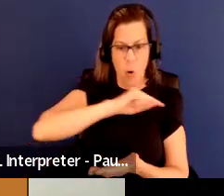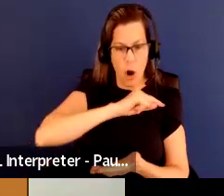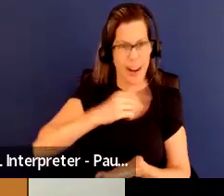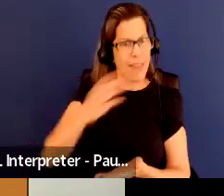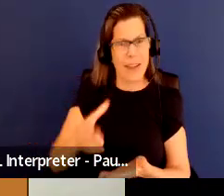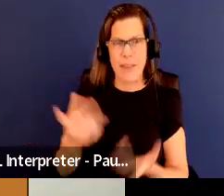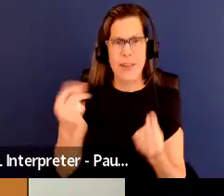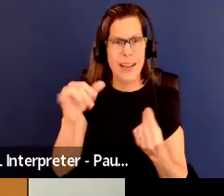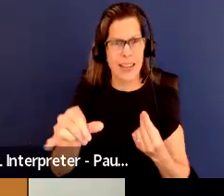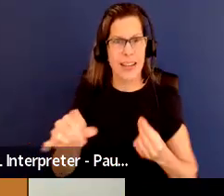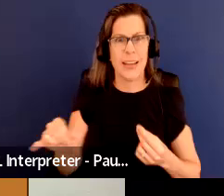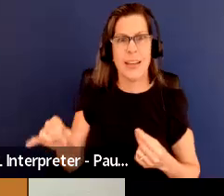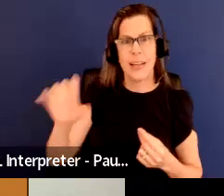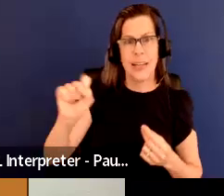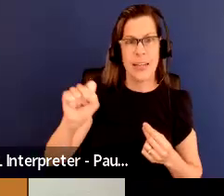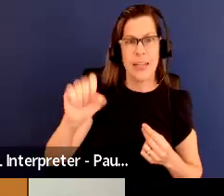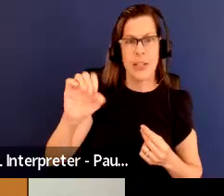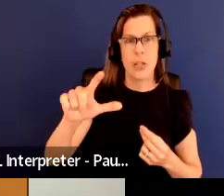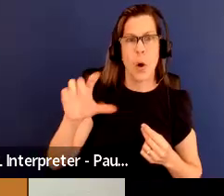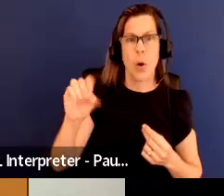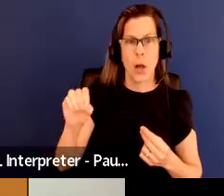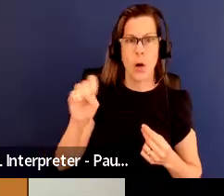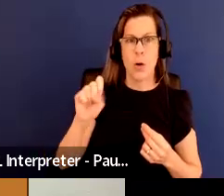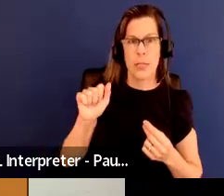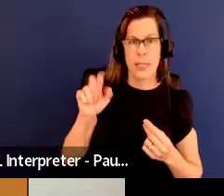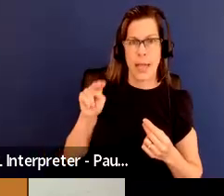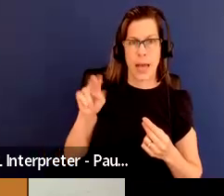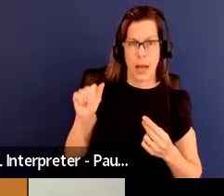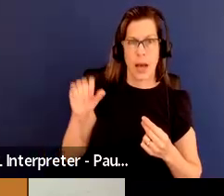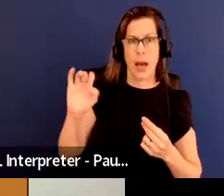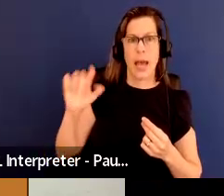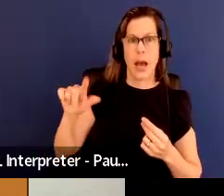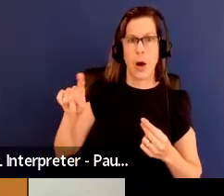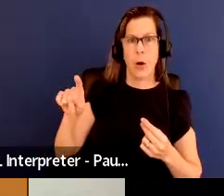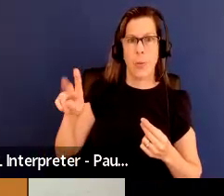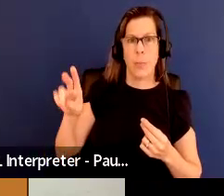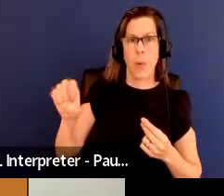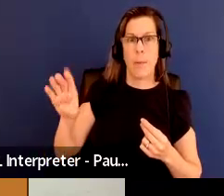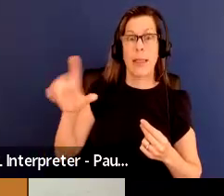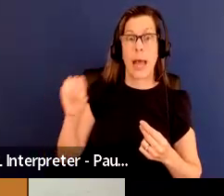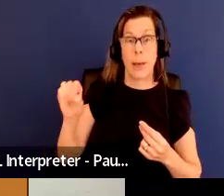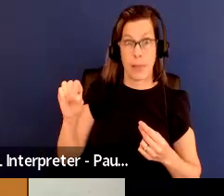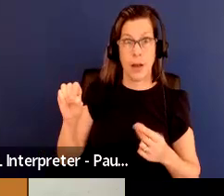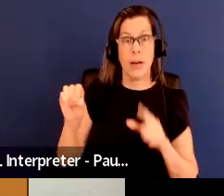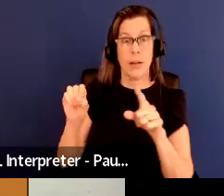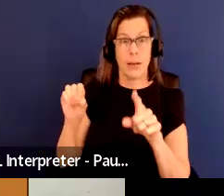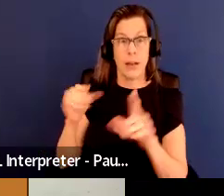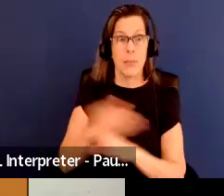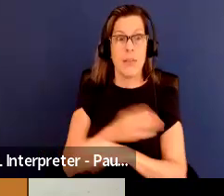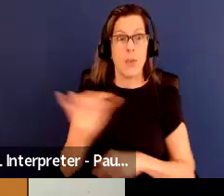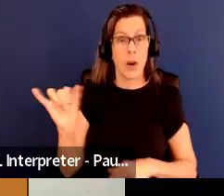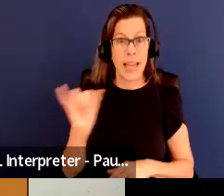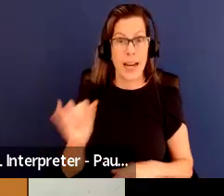And solo el pueblo sana al pueblo. Solo el pueblo salva al pueblo. The beginning of, this was the beginning before Yakima